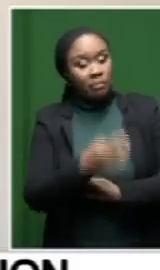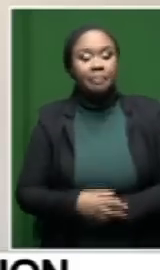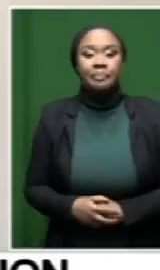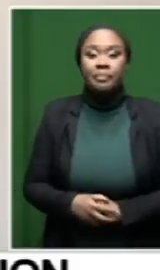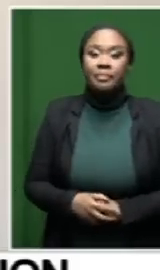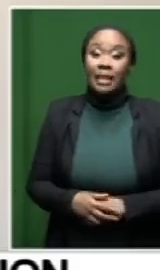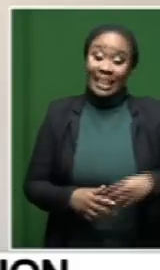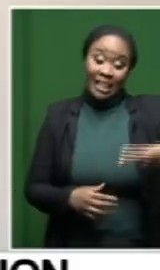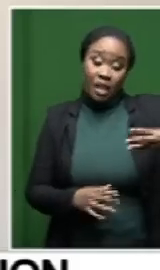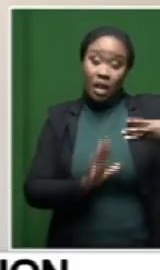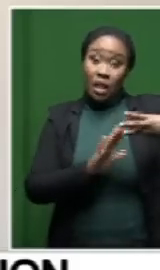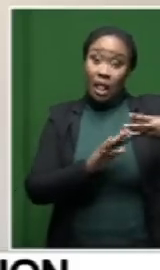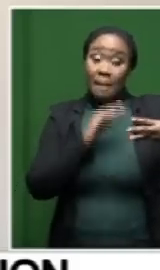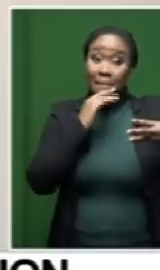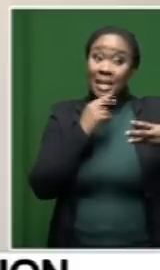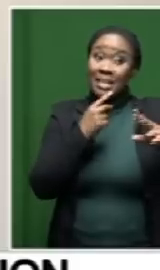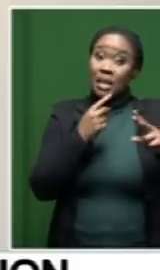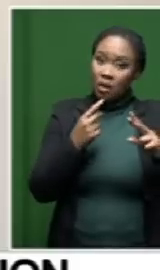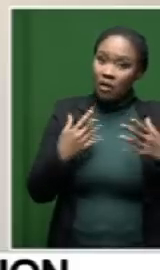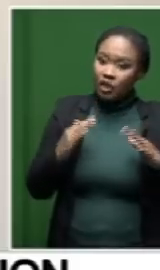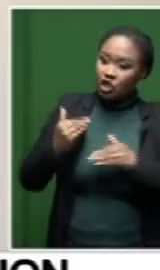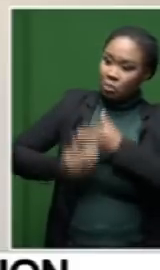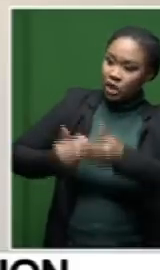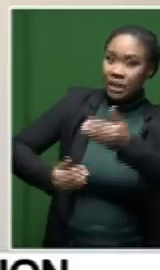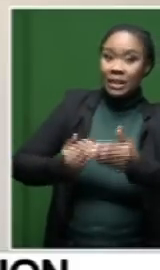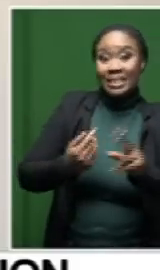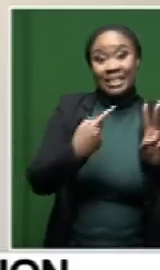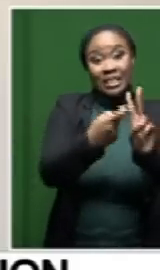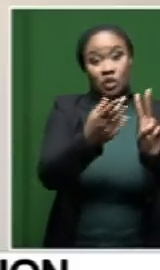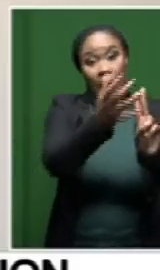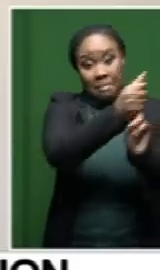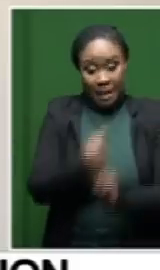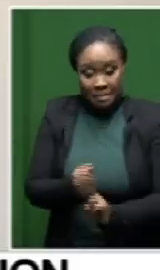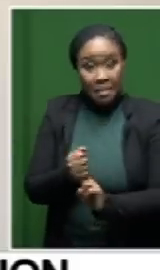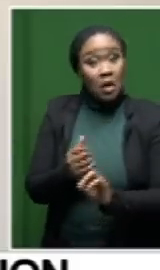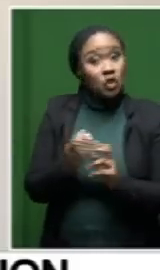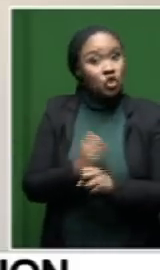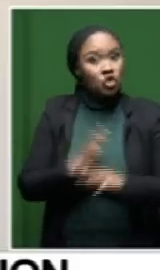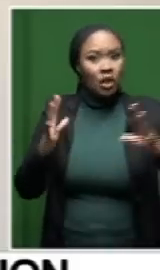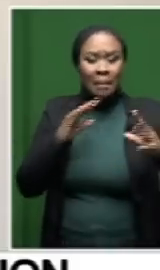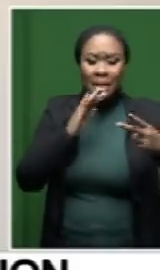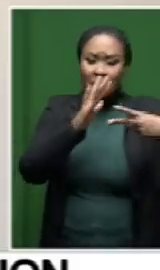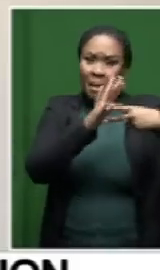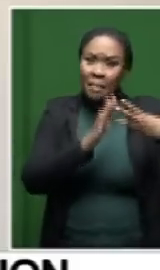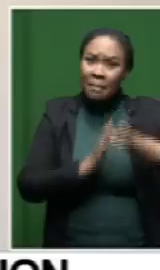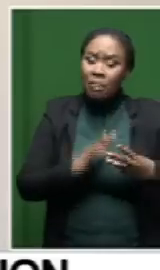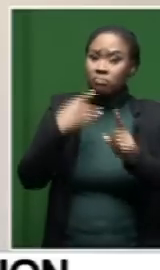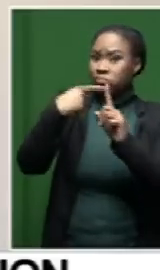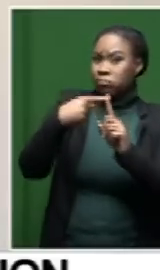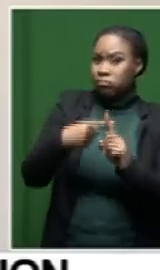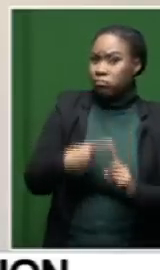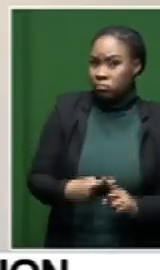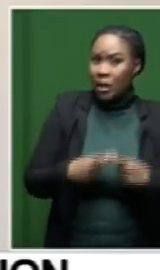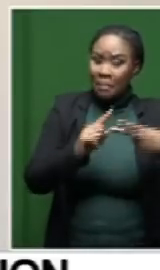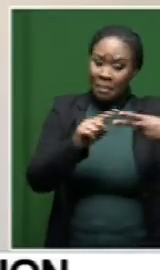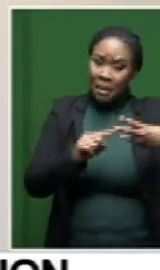the proceedings for their extradition have begun. Now, these are very big developments because